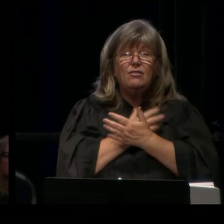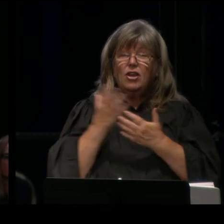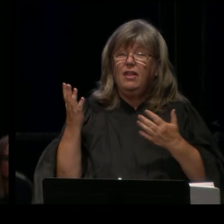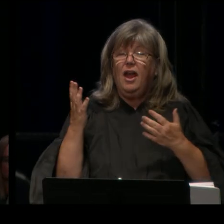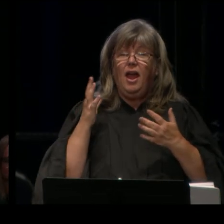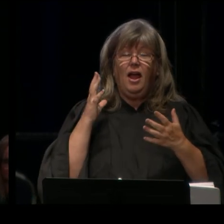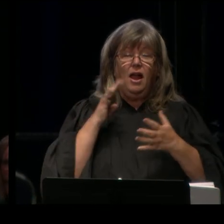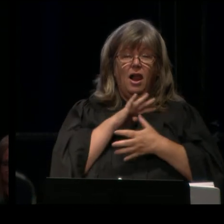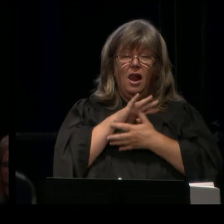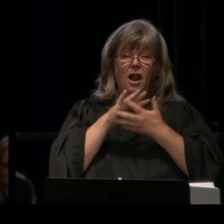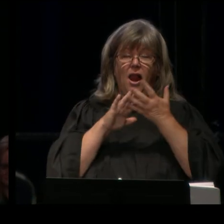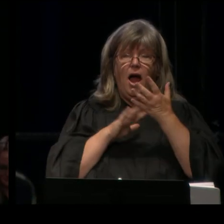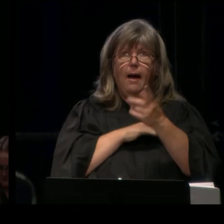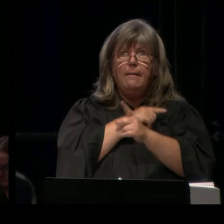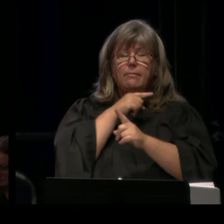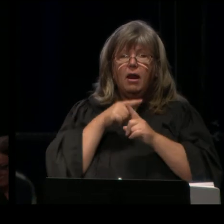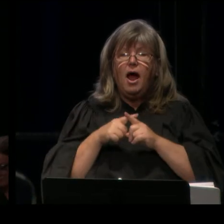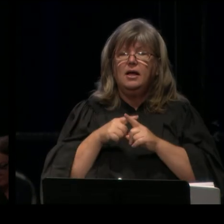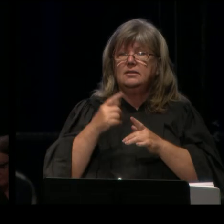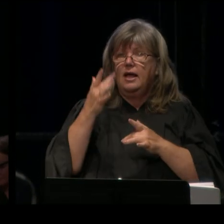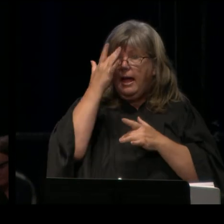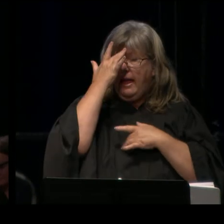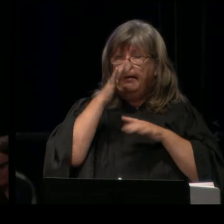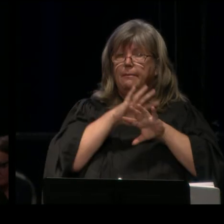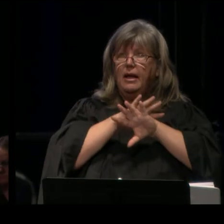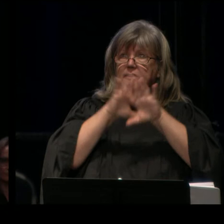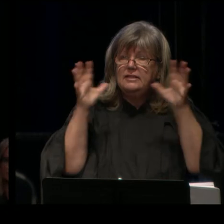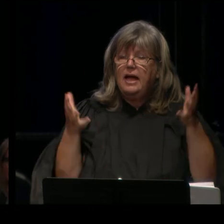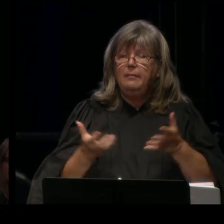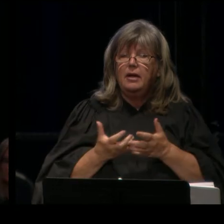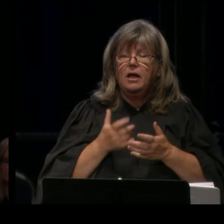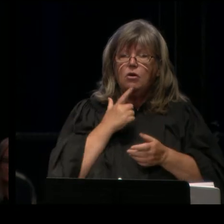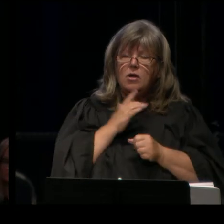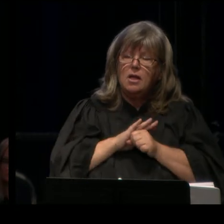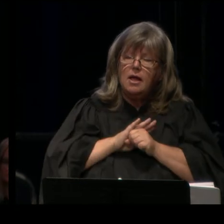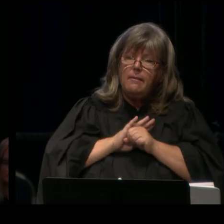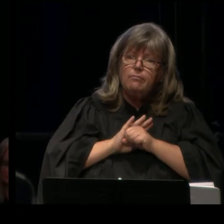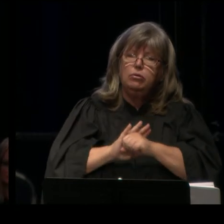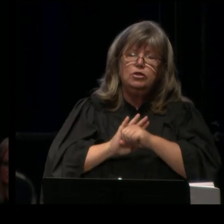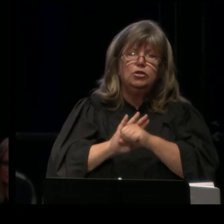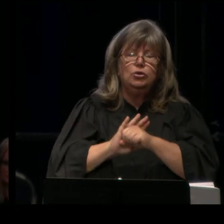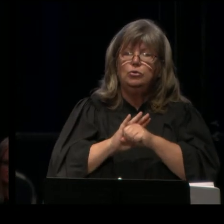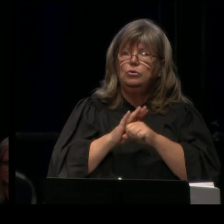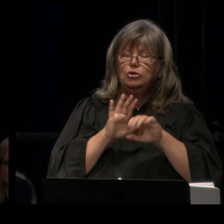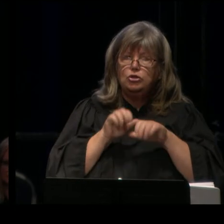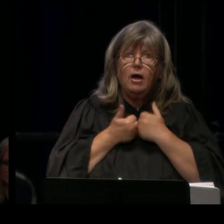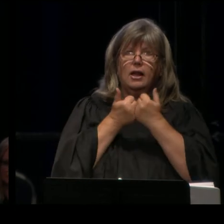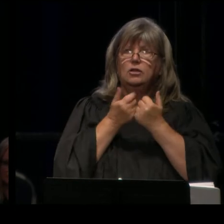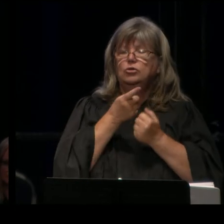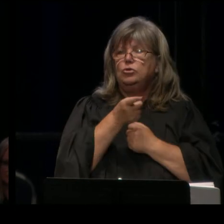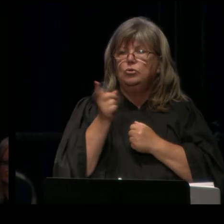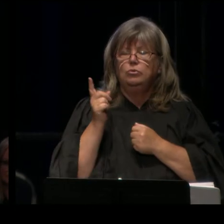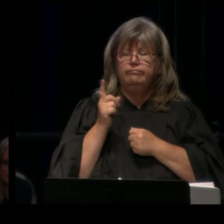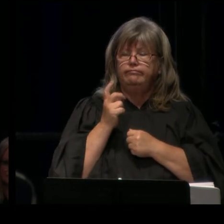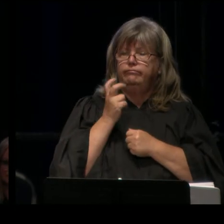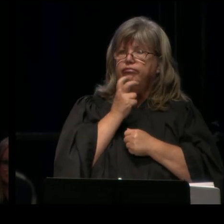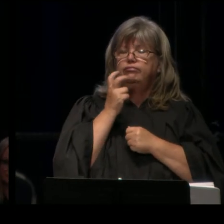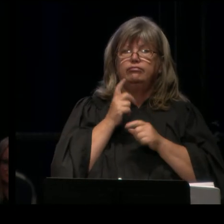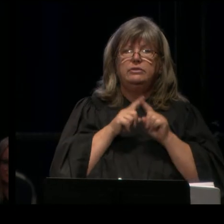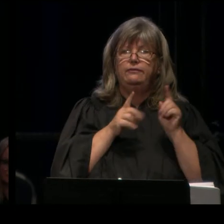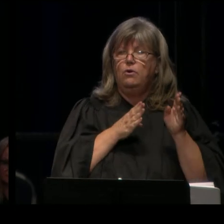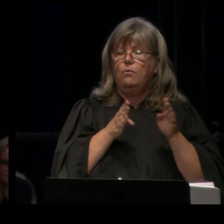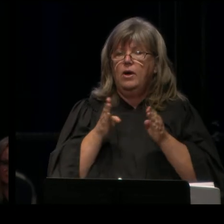global pandemic that pushed and challenged you in unimaginable ways.